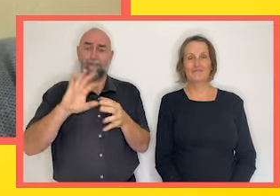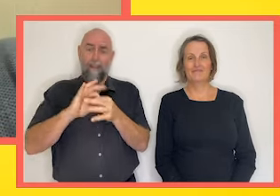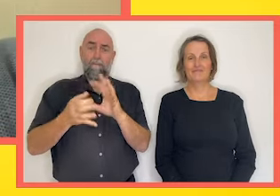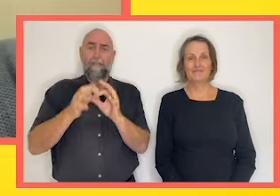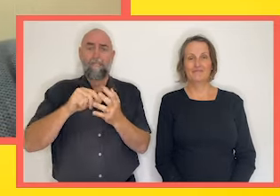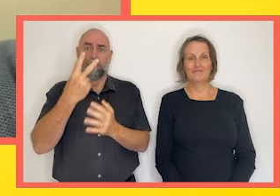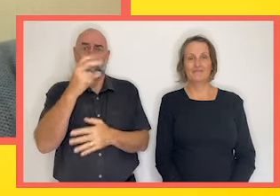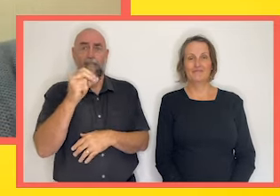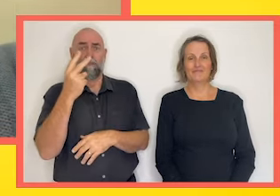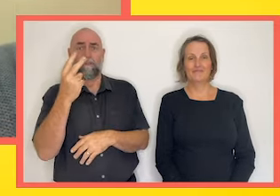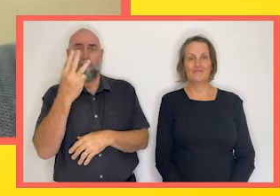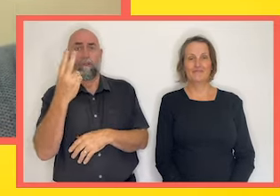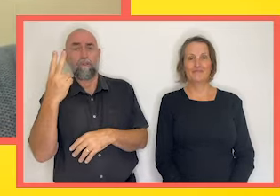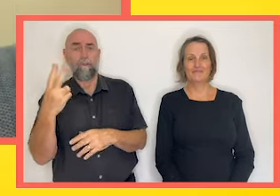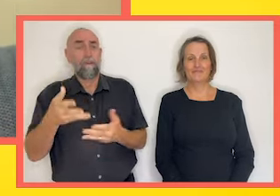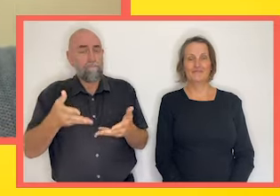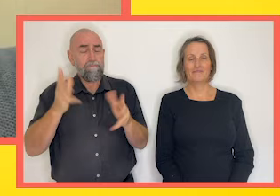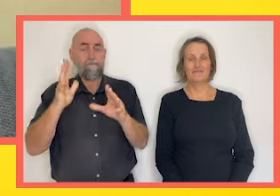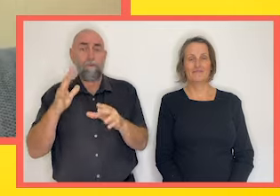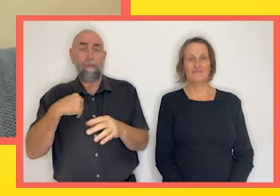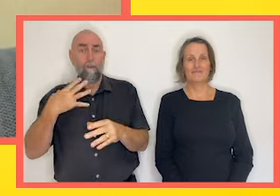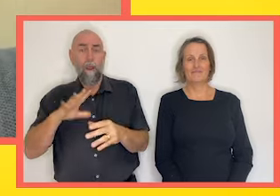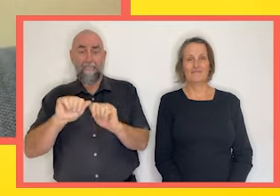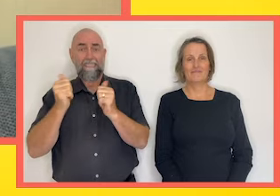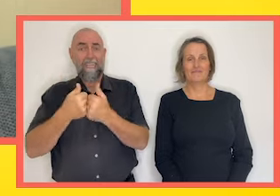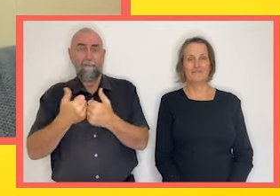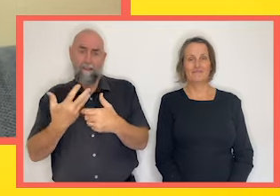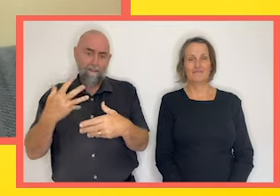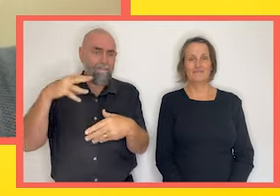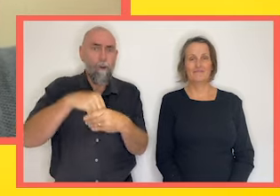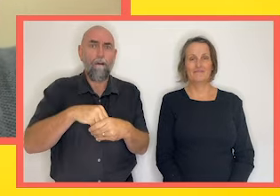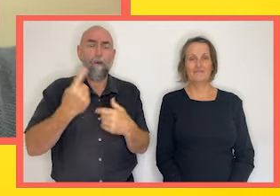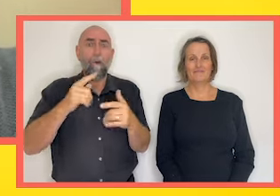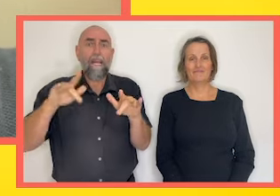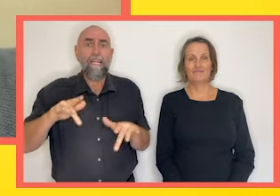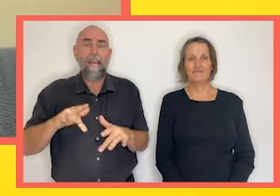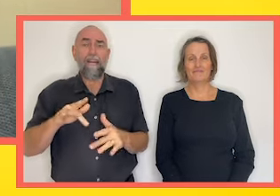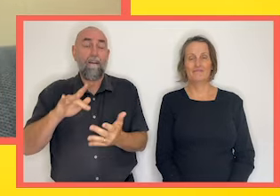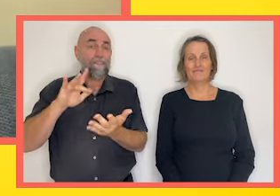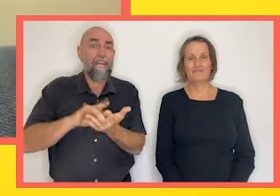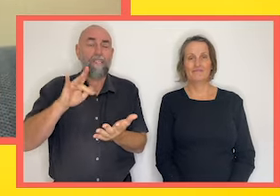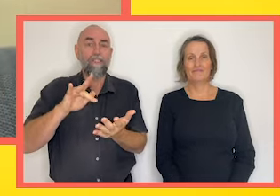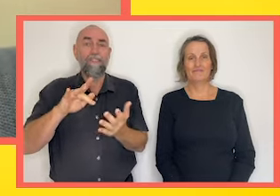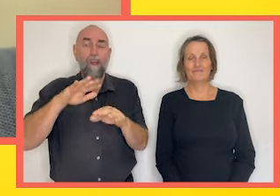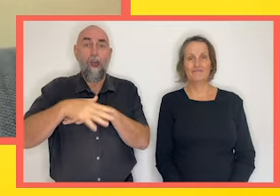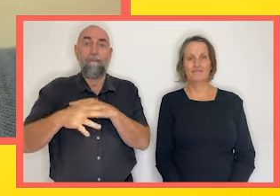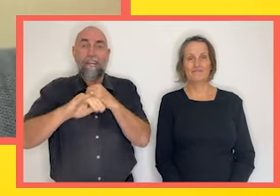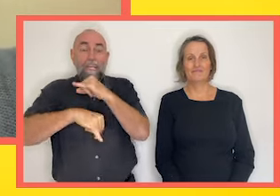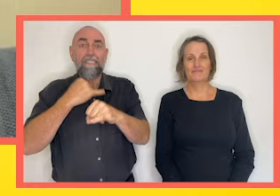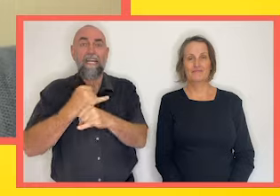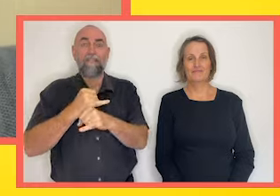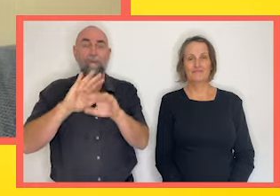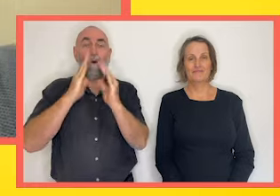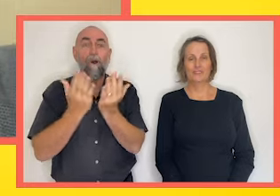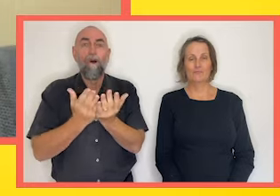be able to put teams in there that haven't been able to really establish an international footing so